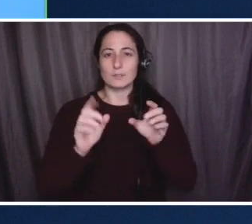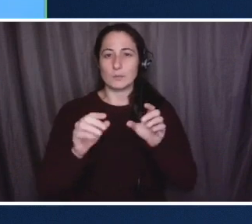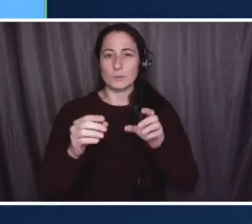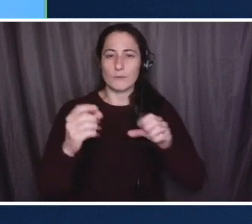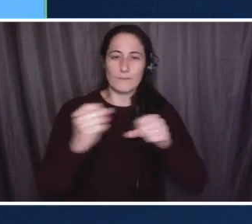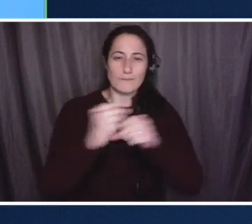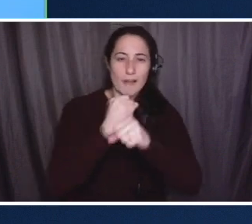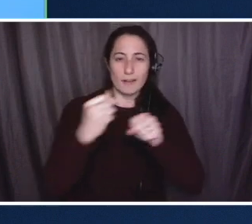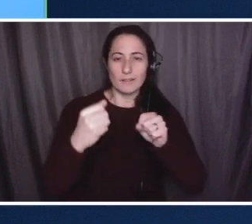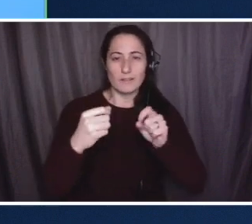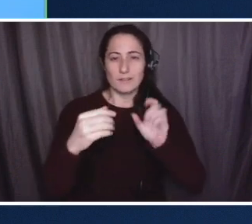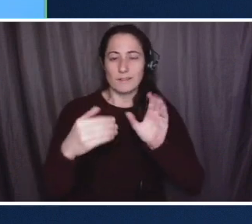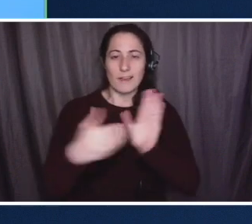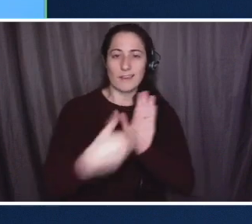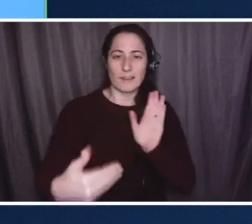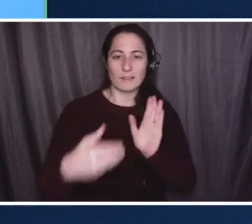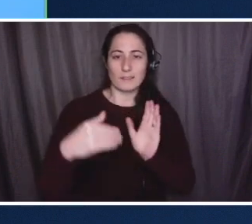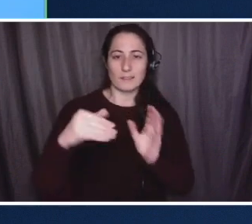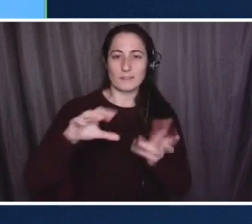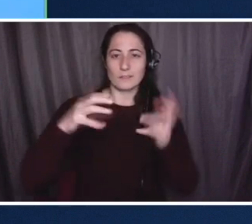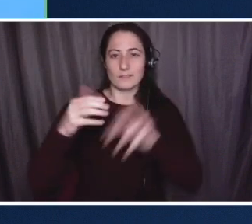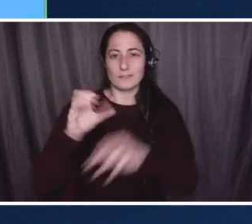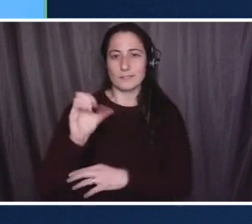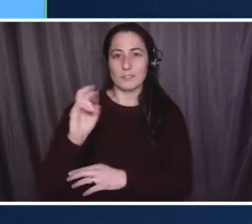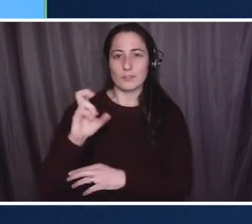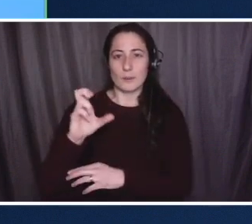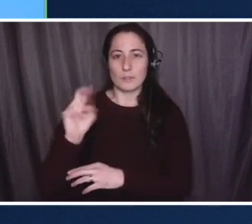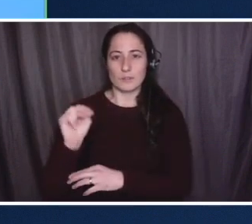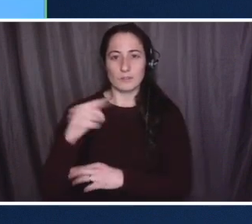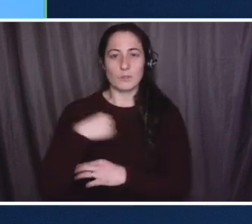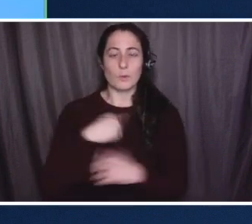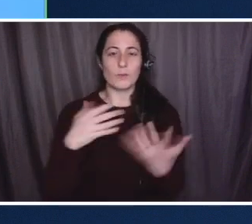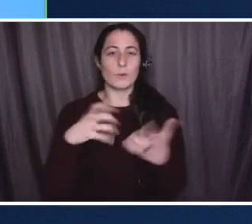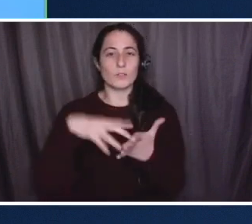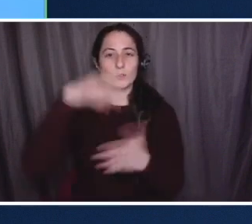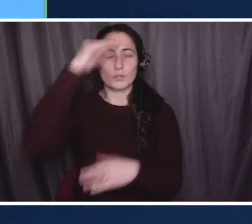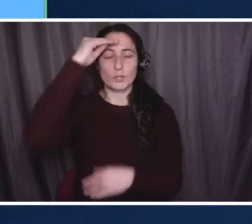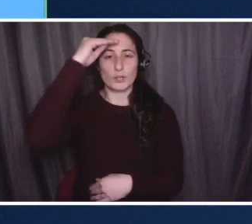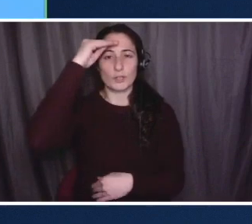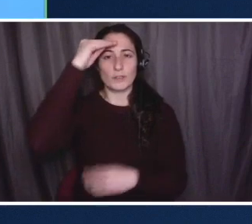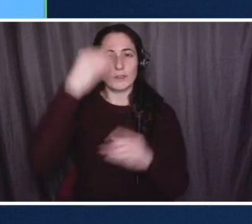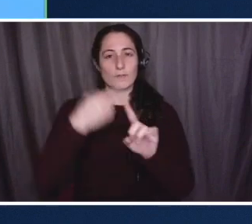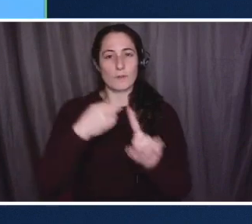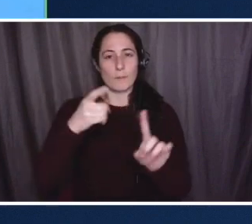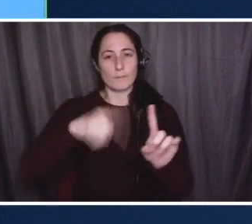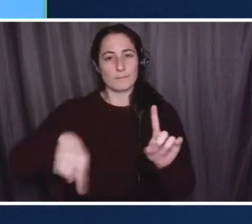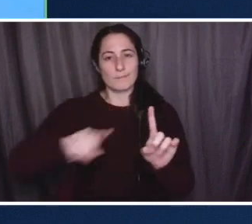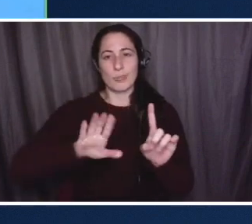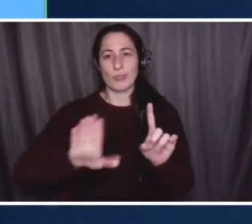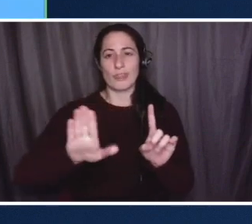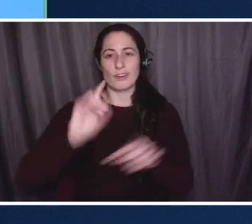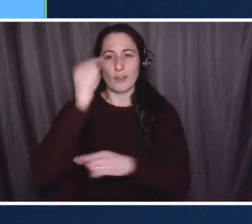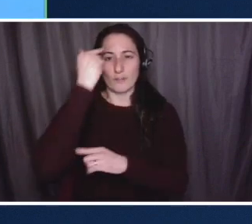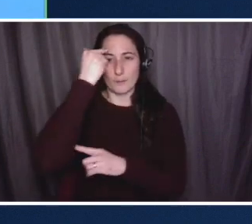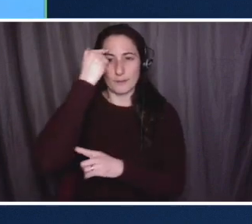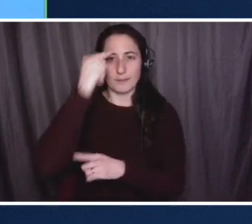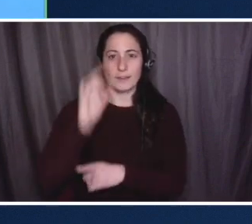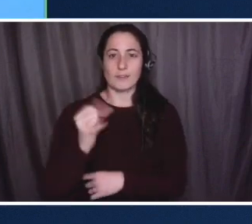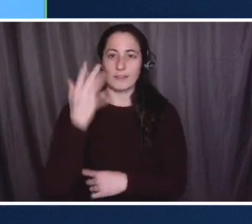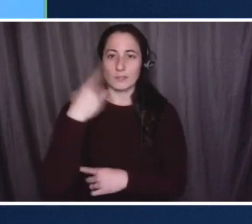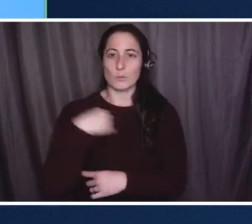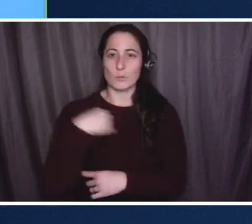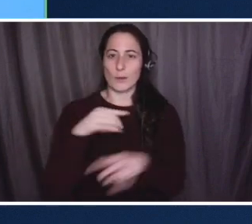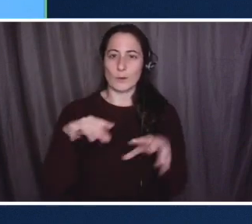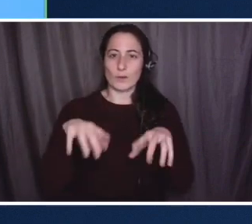healthier democracy. So we would like to learn lessons from that government. That's why we will be there. And